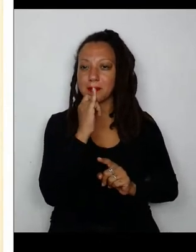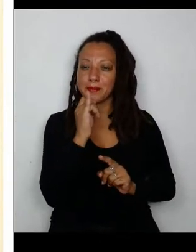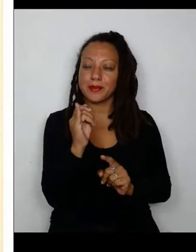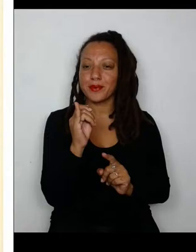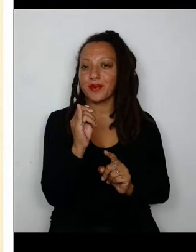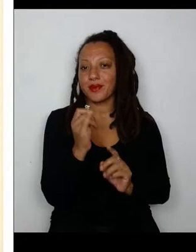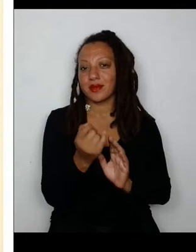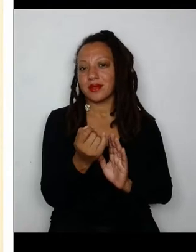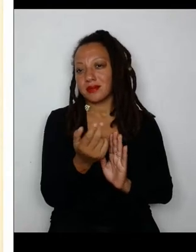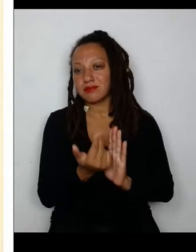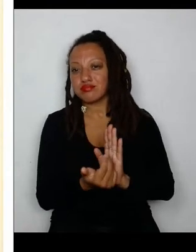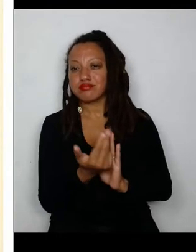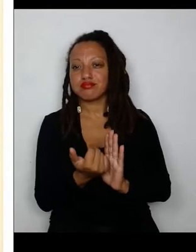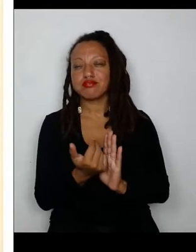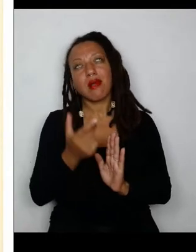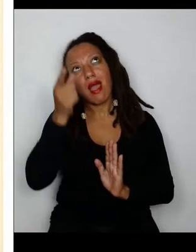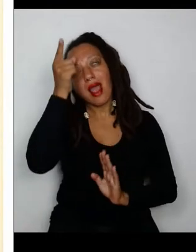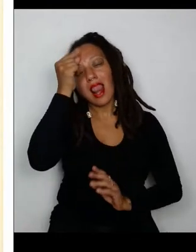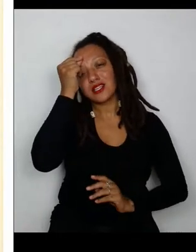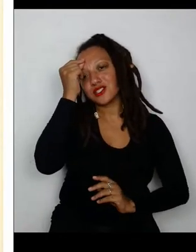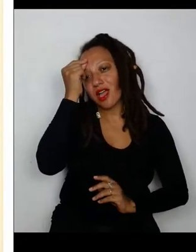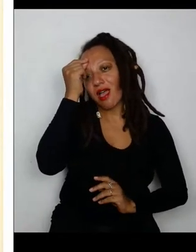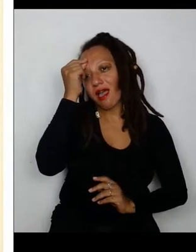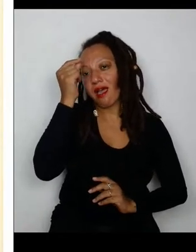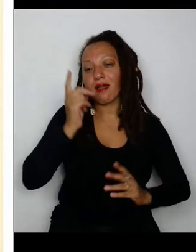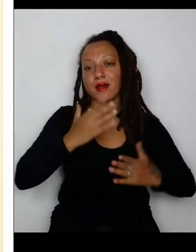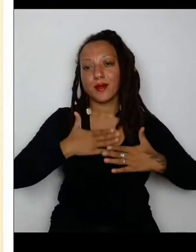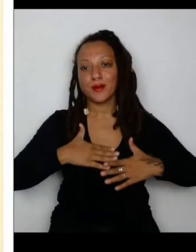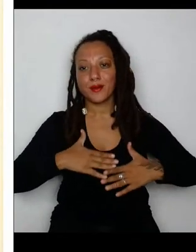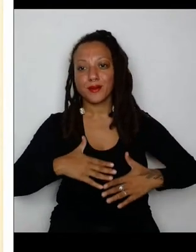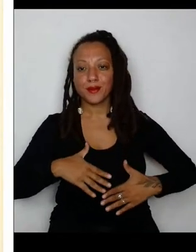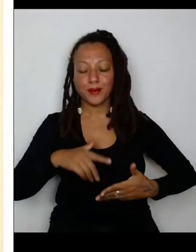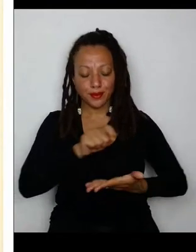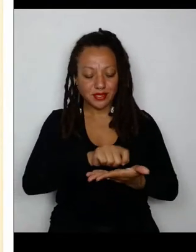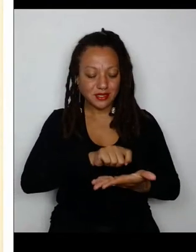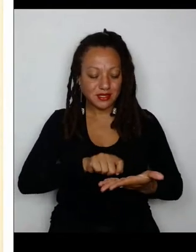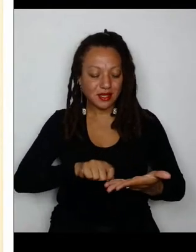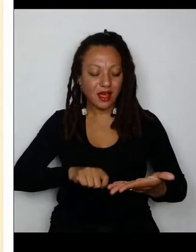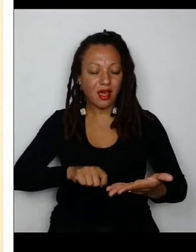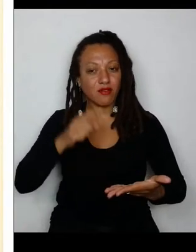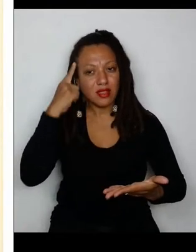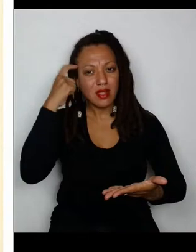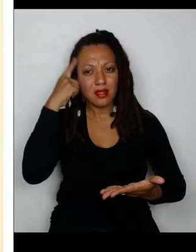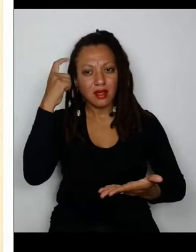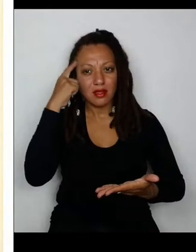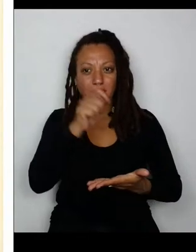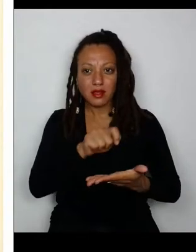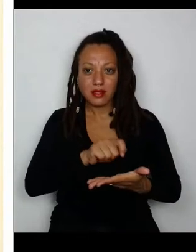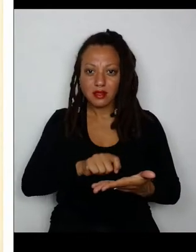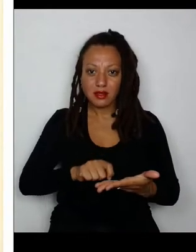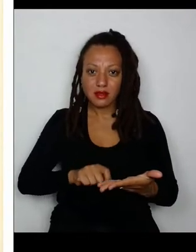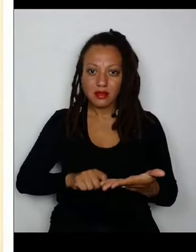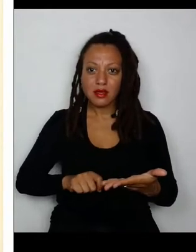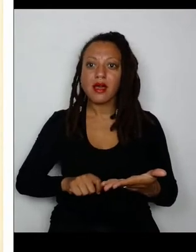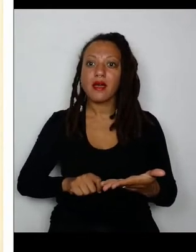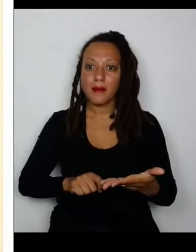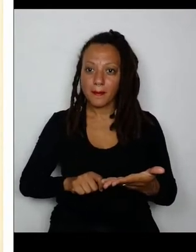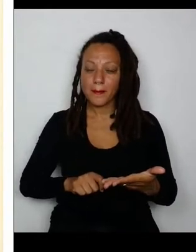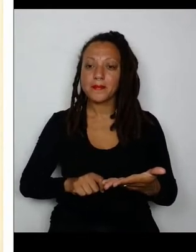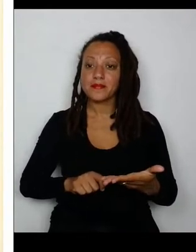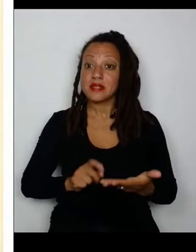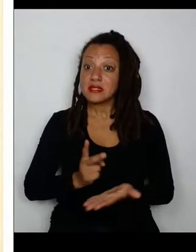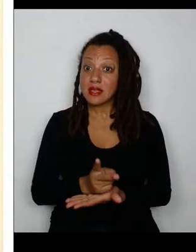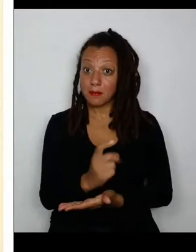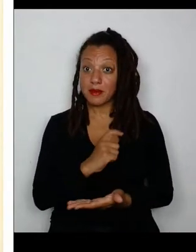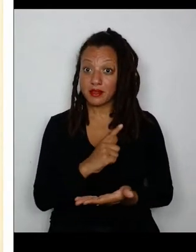bring together certain favorite ideas appears in both avon and yapre and in le sourier